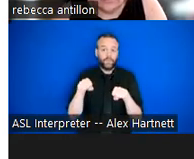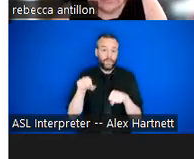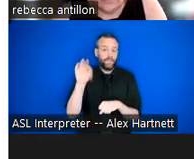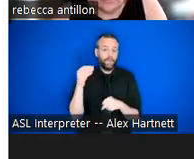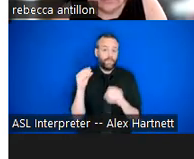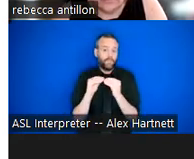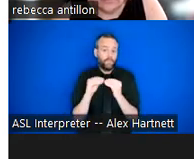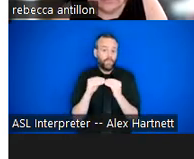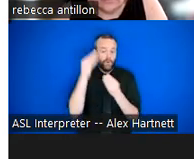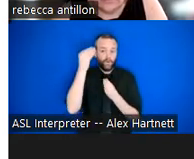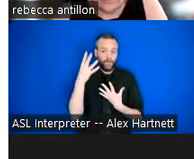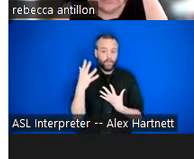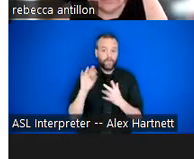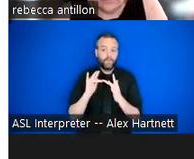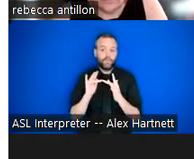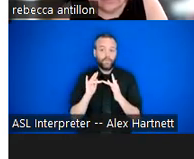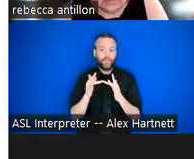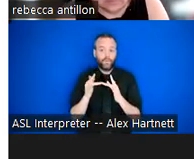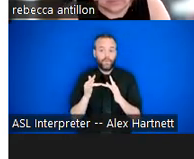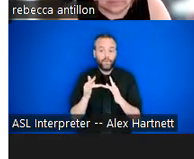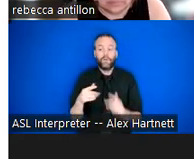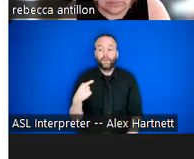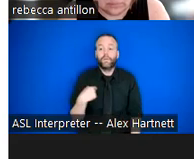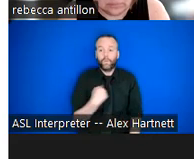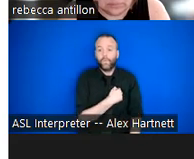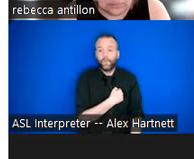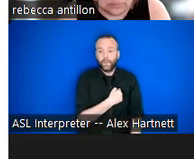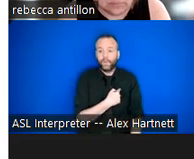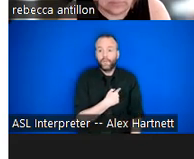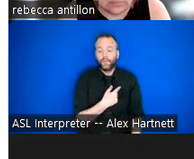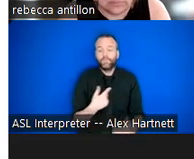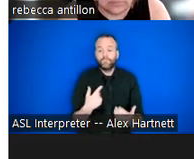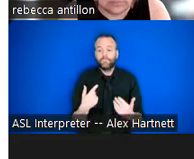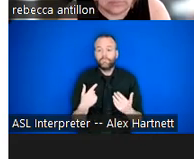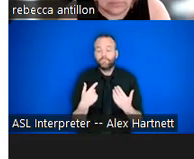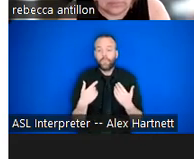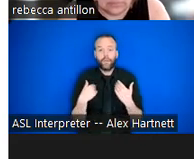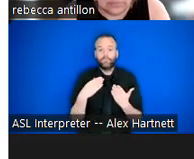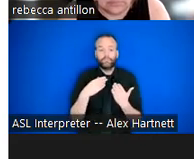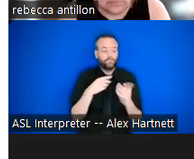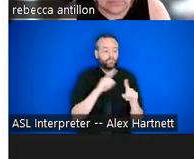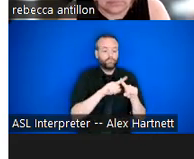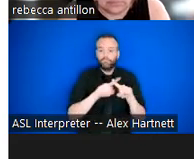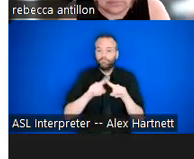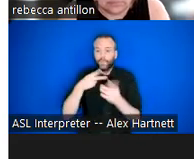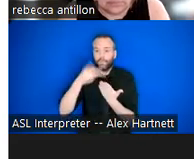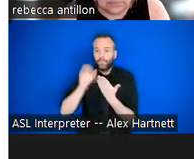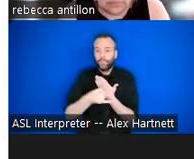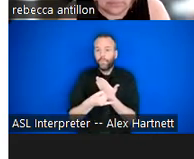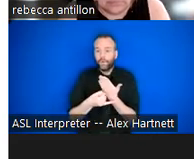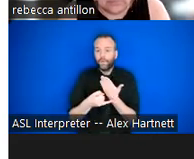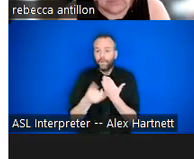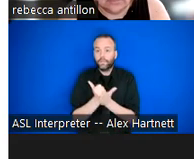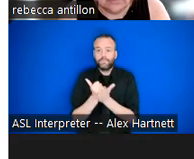in our postvention work. We're doing several things, actually, a few initiatives that we're working on to address